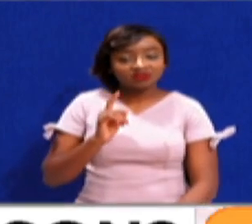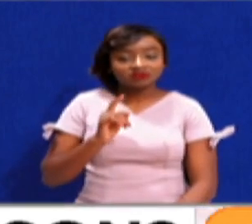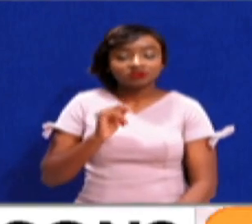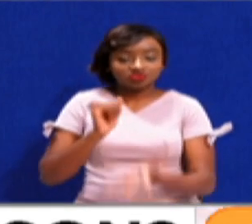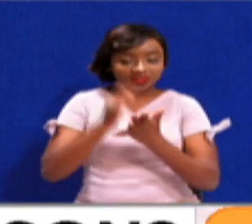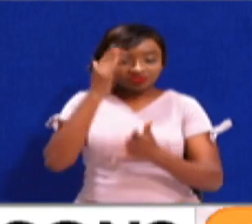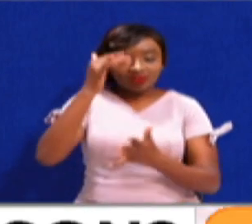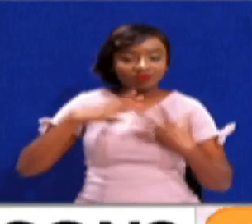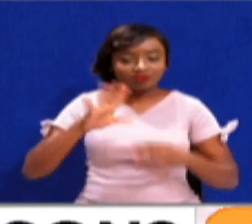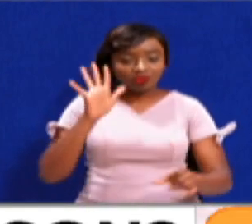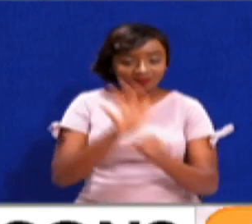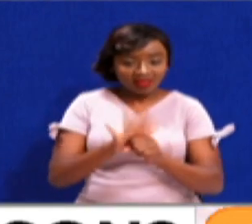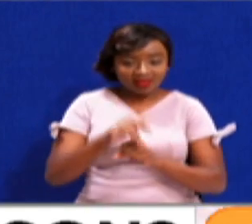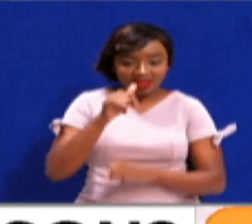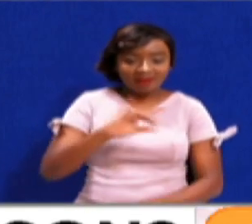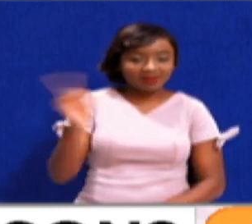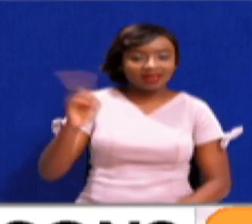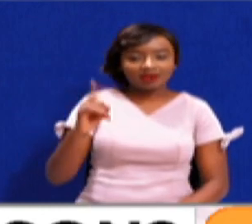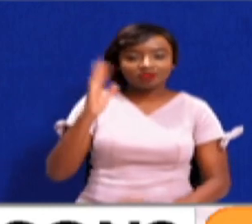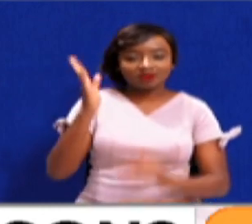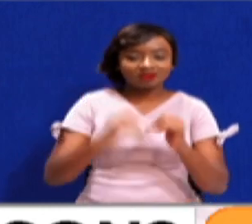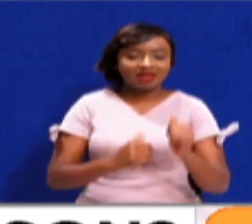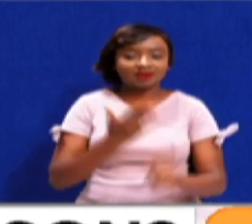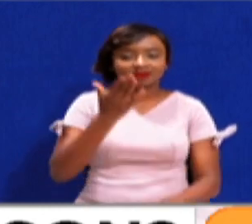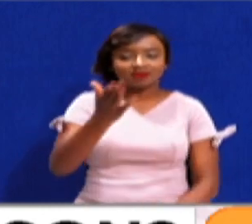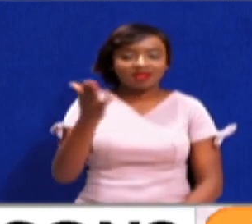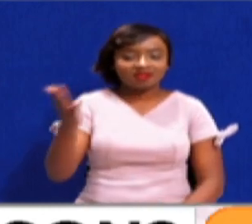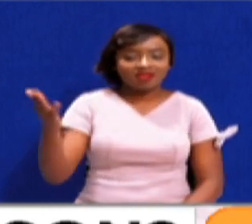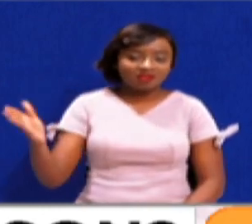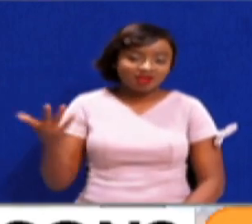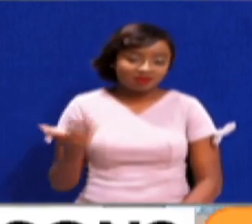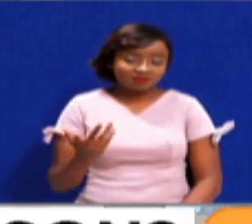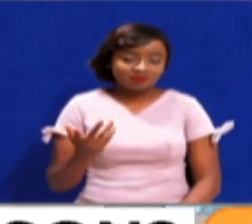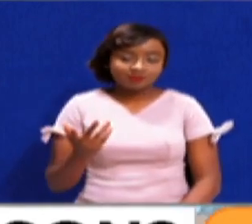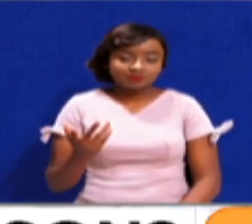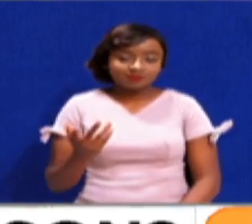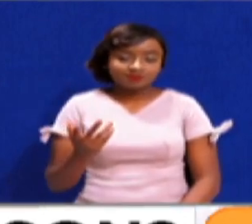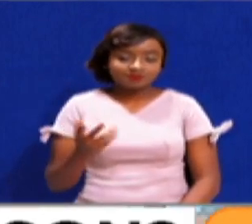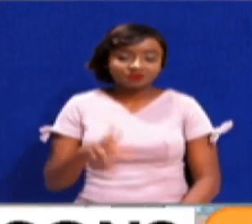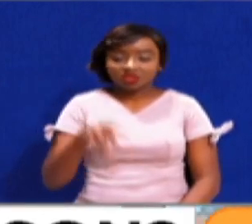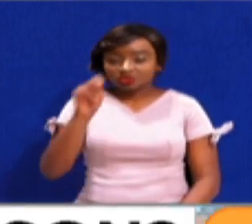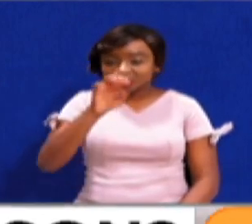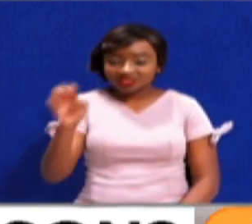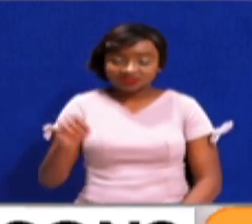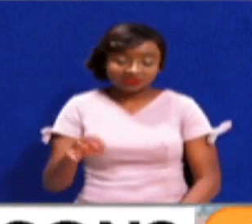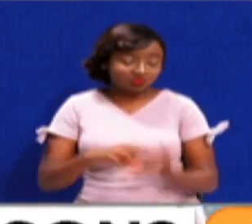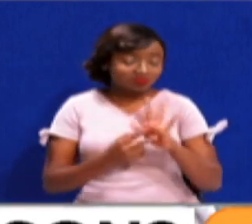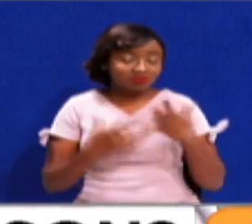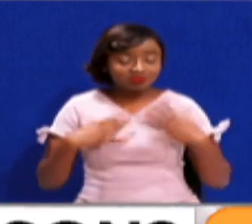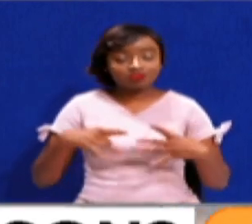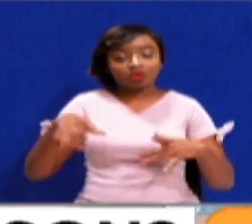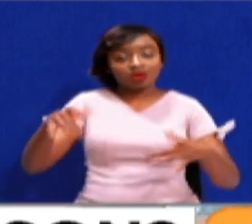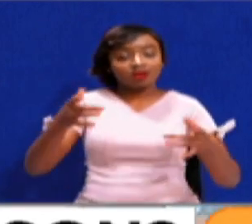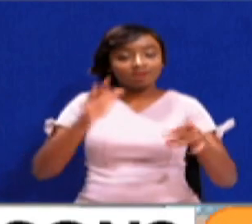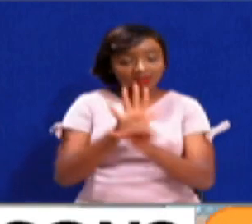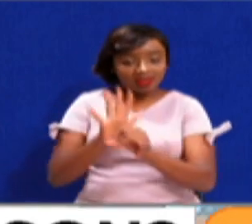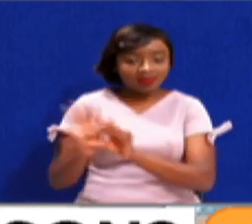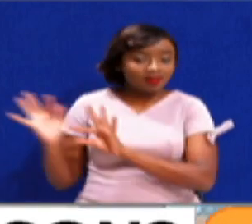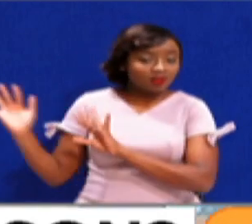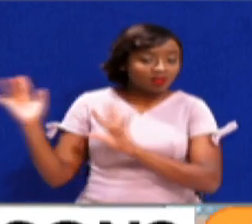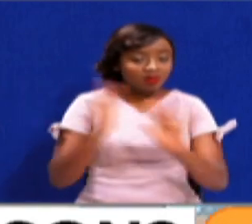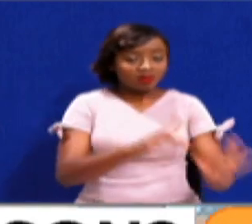are more people in Nairobi, for example, than there are people in Habaswein that it's you talked about. Yes. And so people will always go where there is development. Like